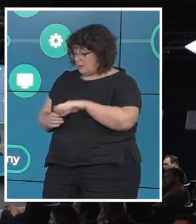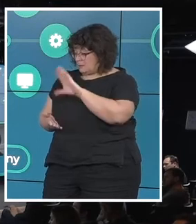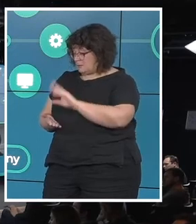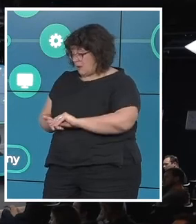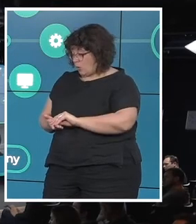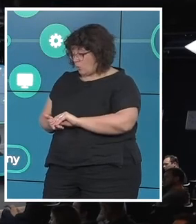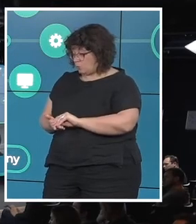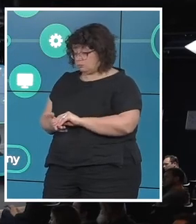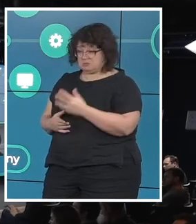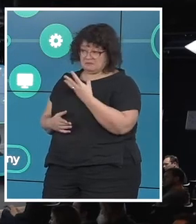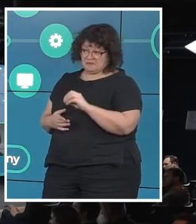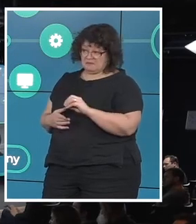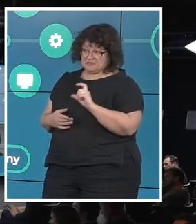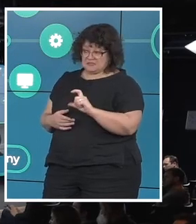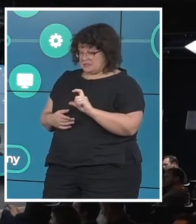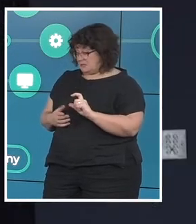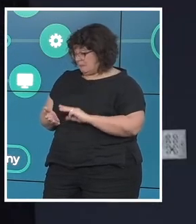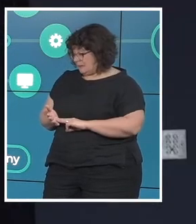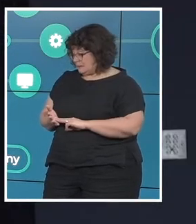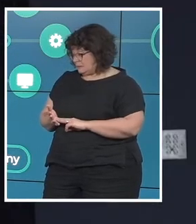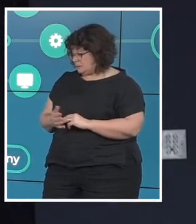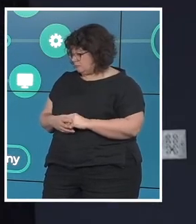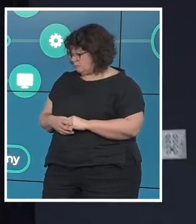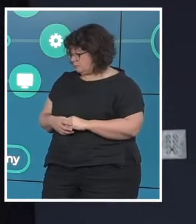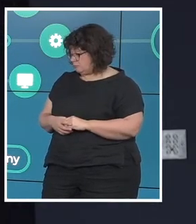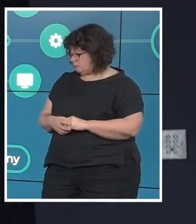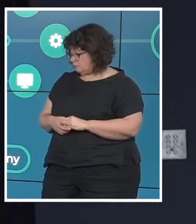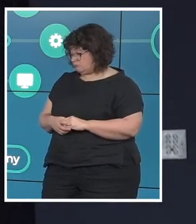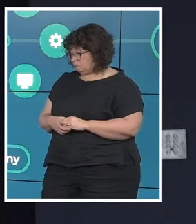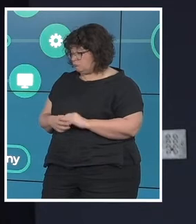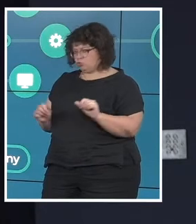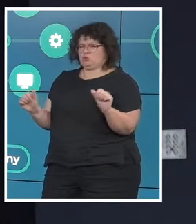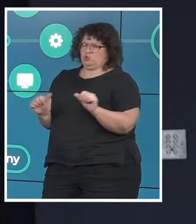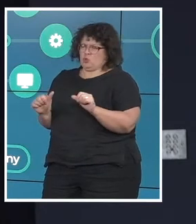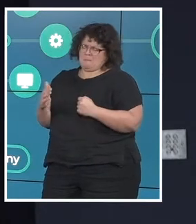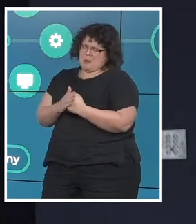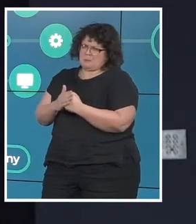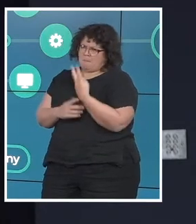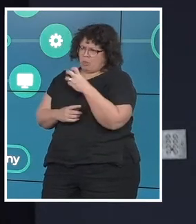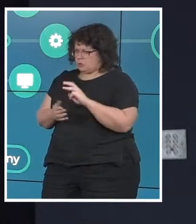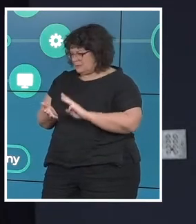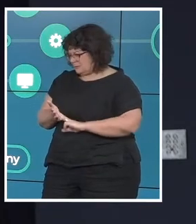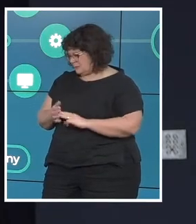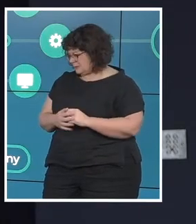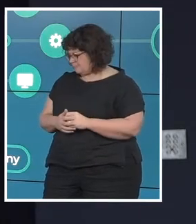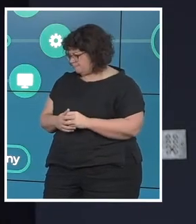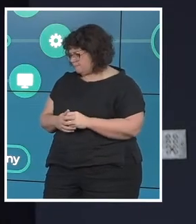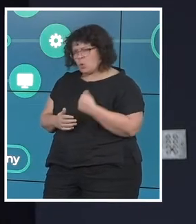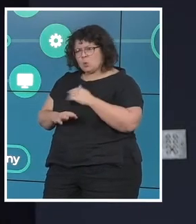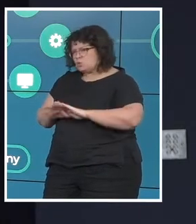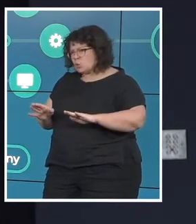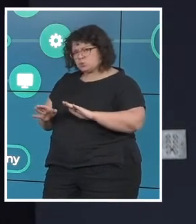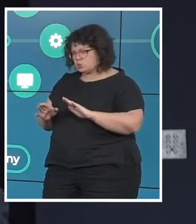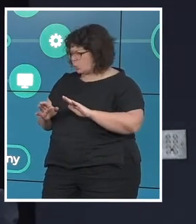have. We can't do our webinars with it, for example, but we do all of our short form content with that, and it's subtitled with a Z, I think, .com. You'll find it.